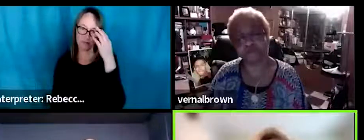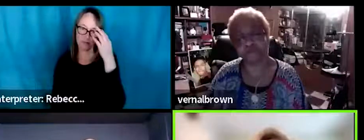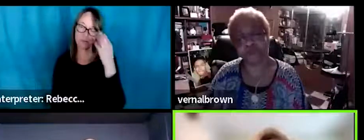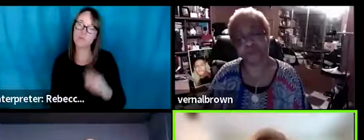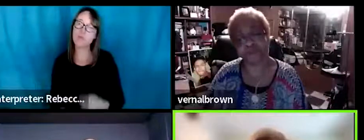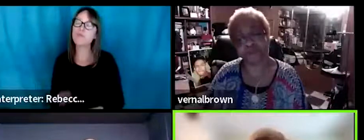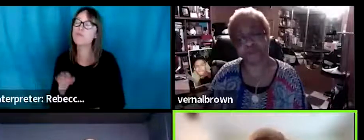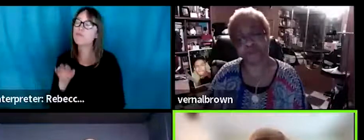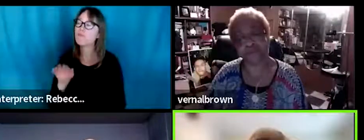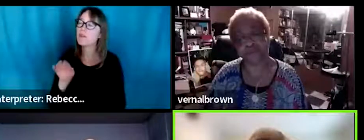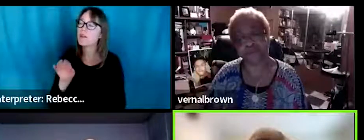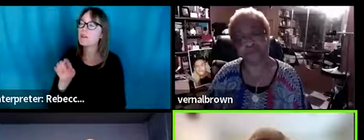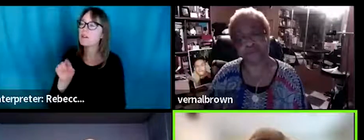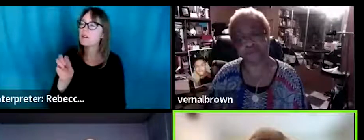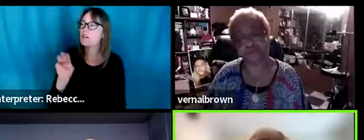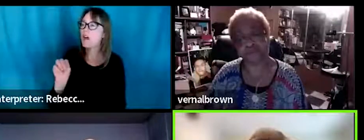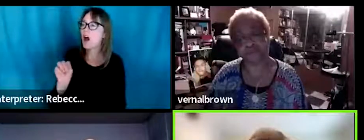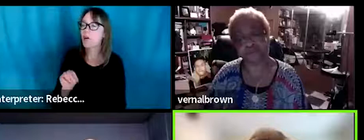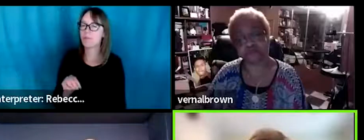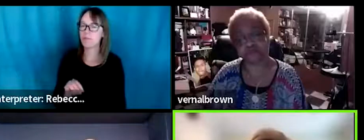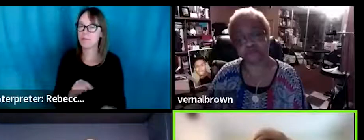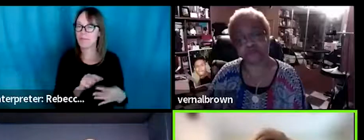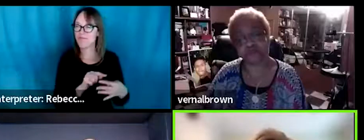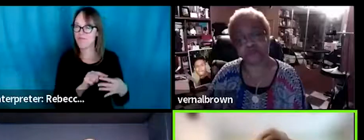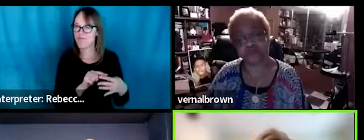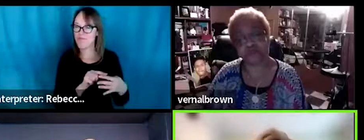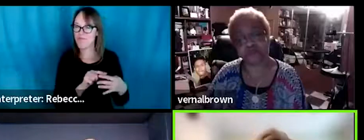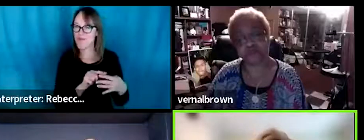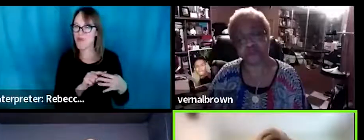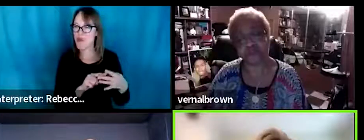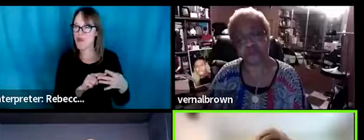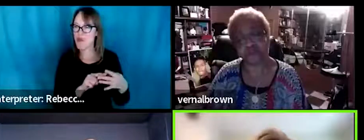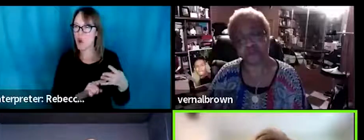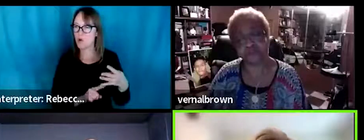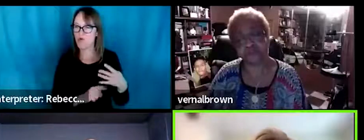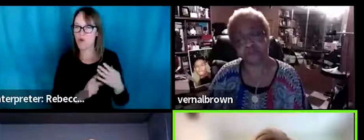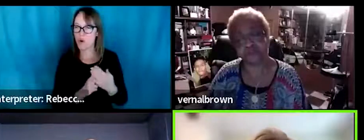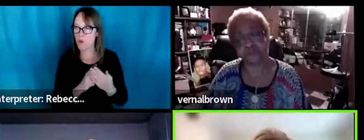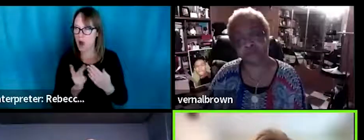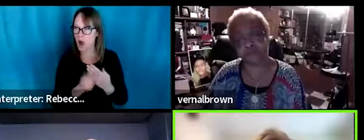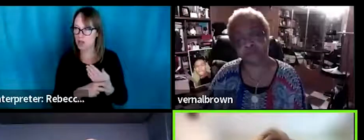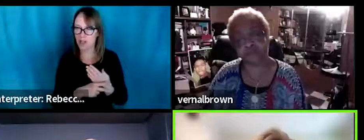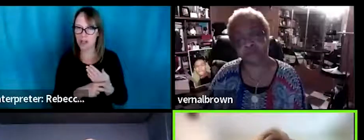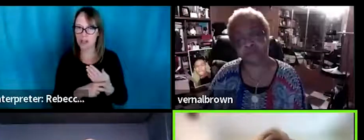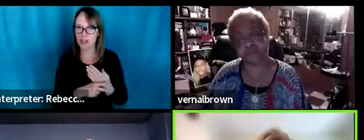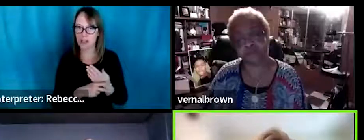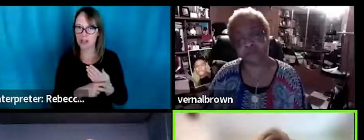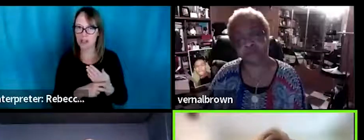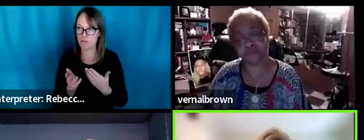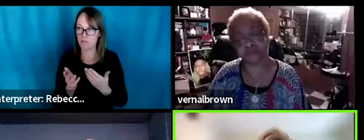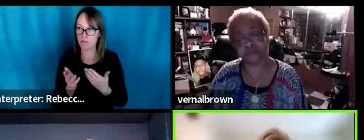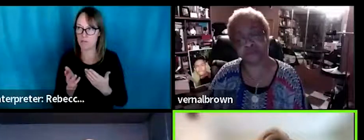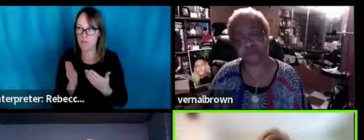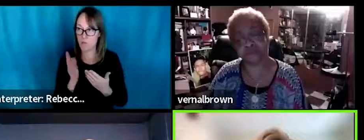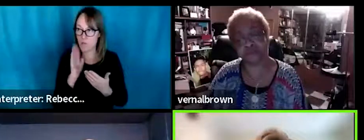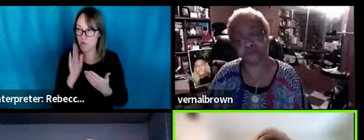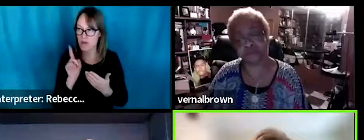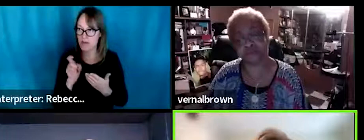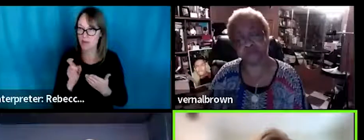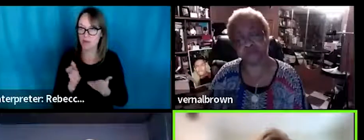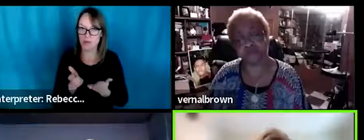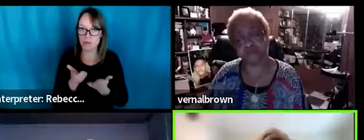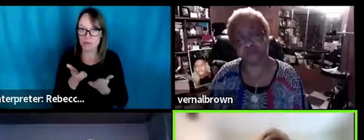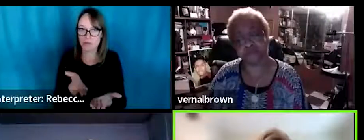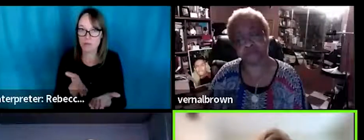four projects that would have come to the board's attention, were they based on the amount to